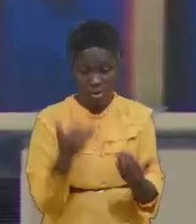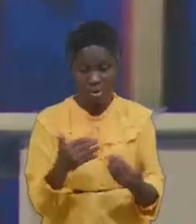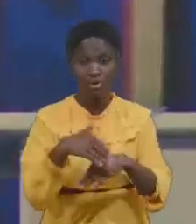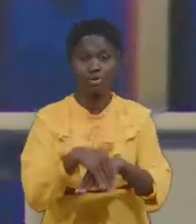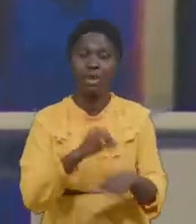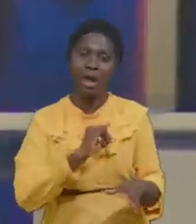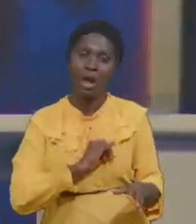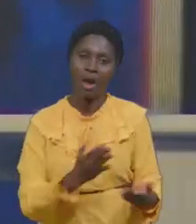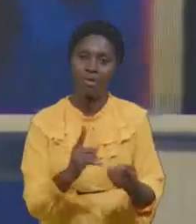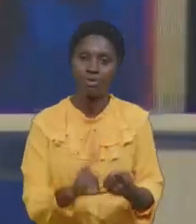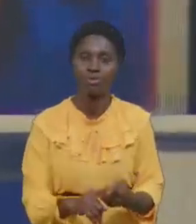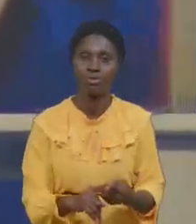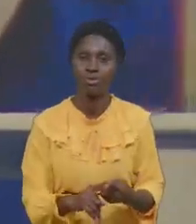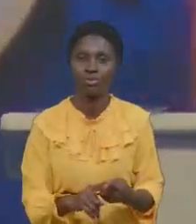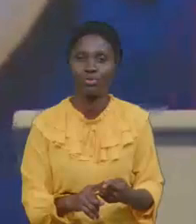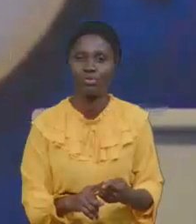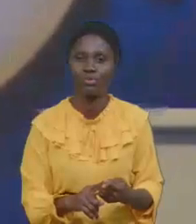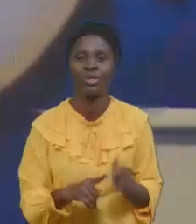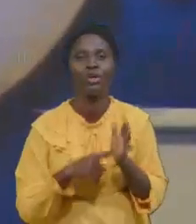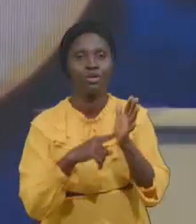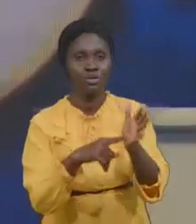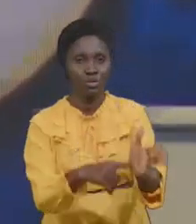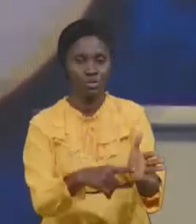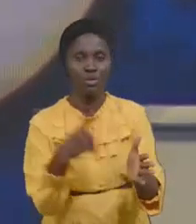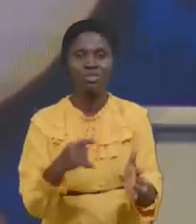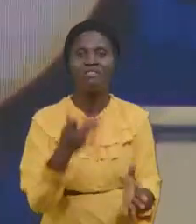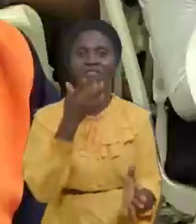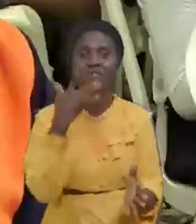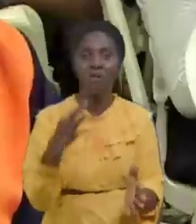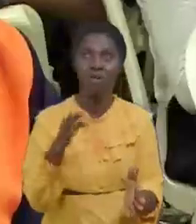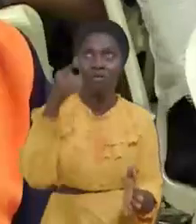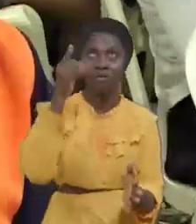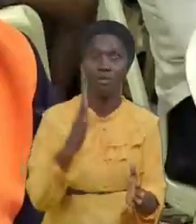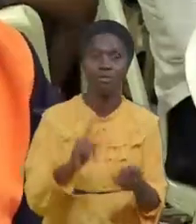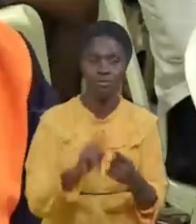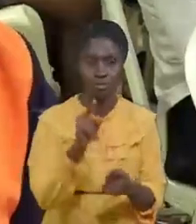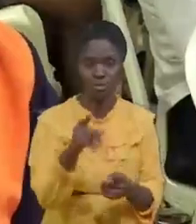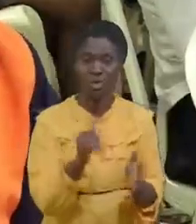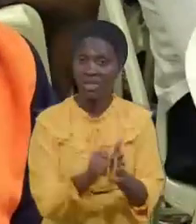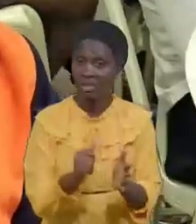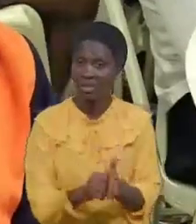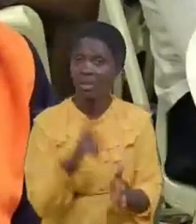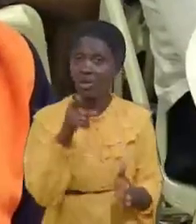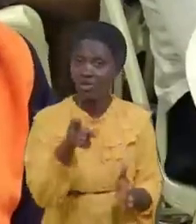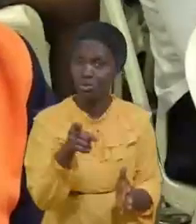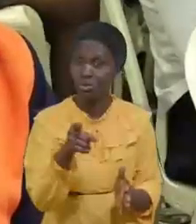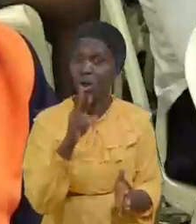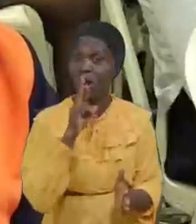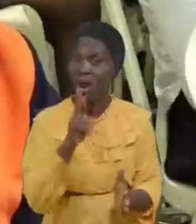to extend the favor of God unto you, that you have been in the